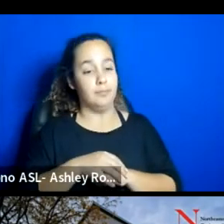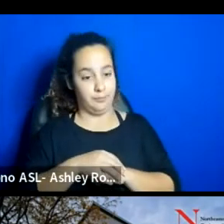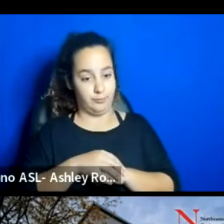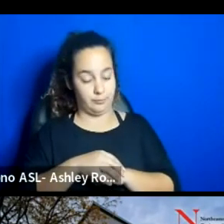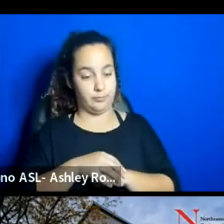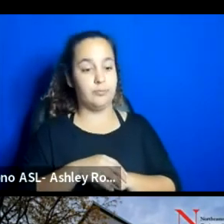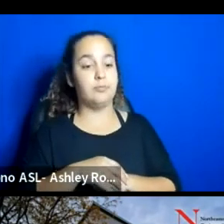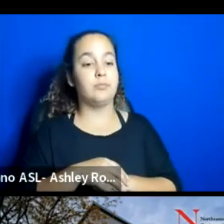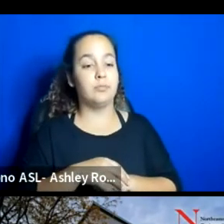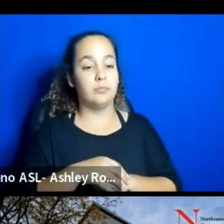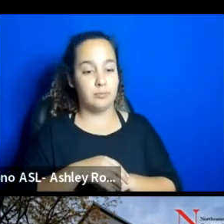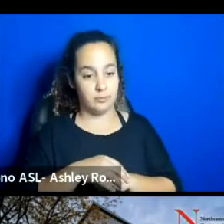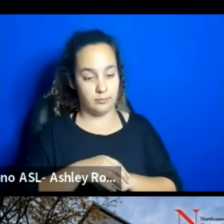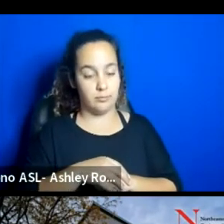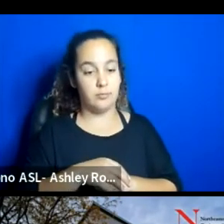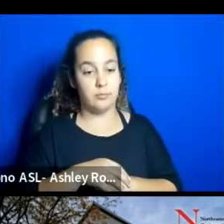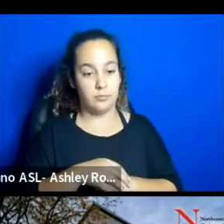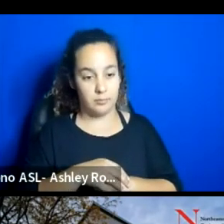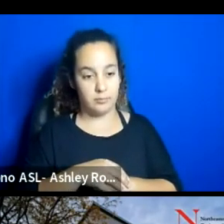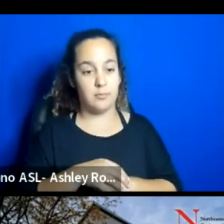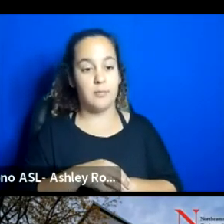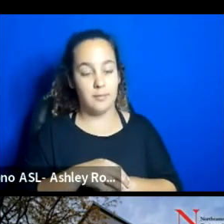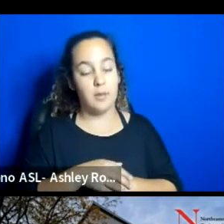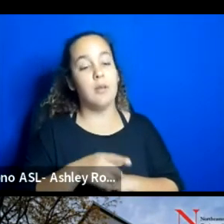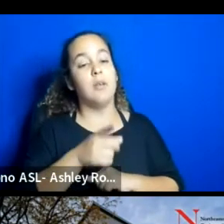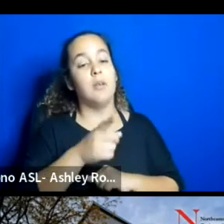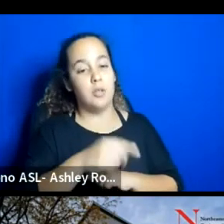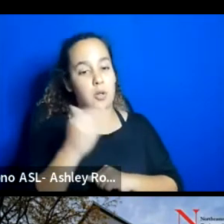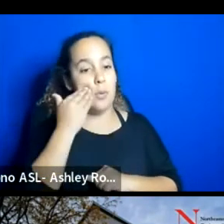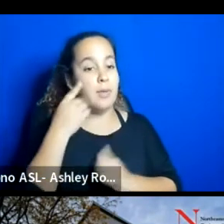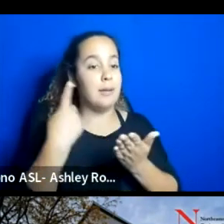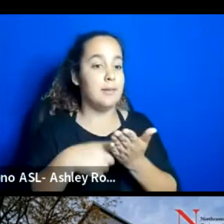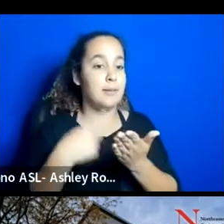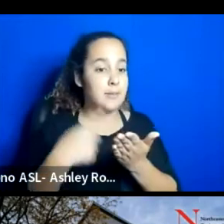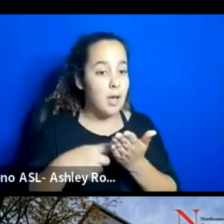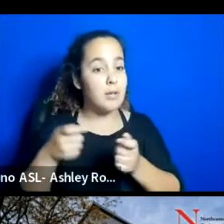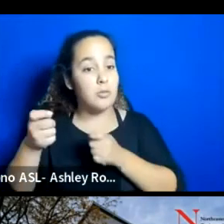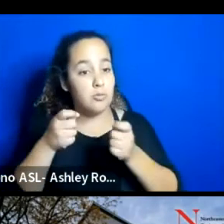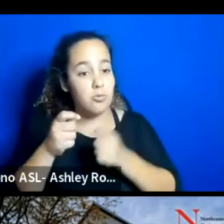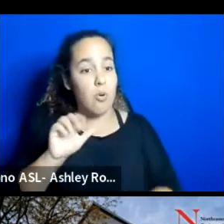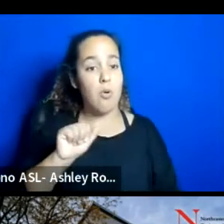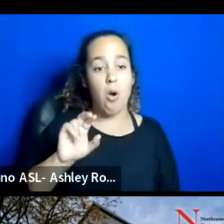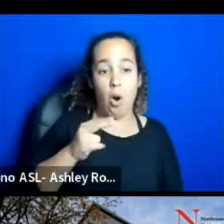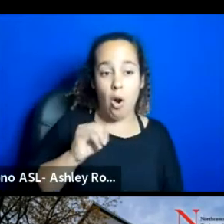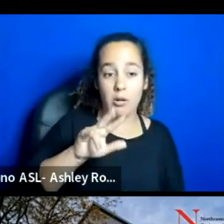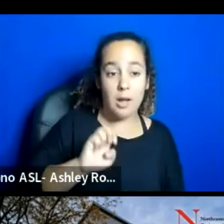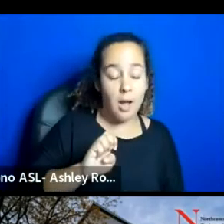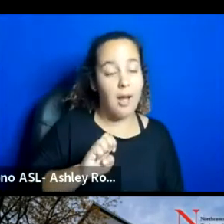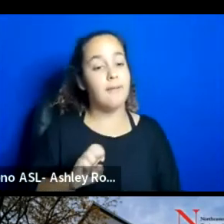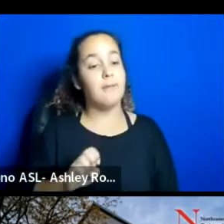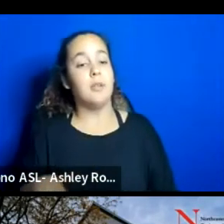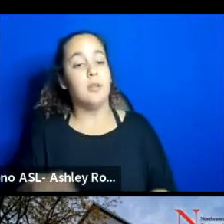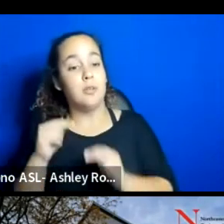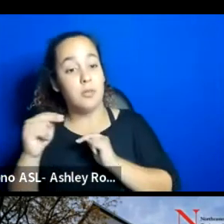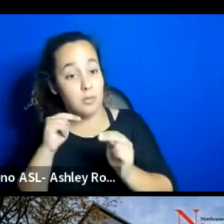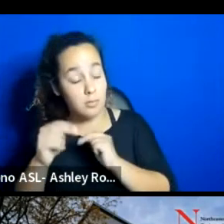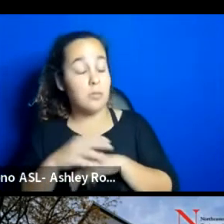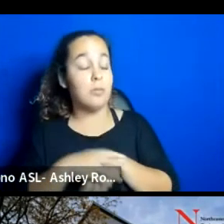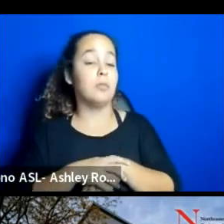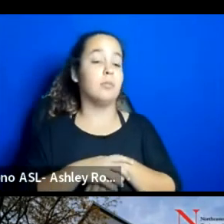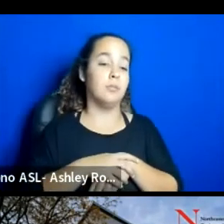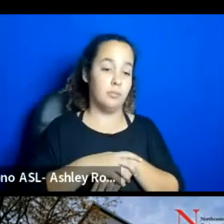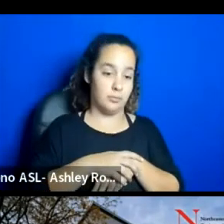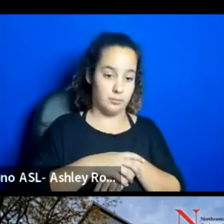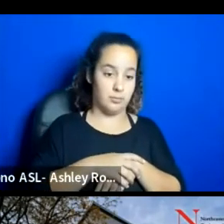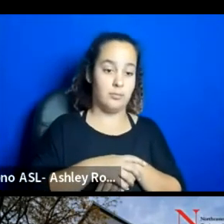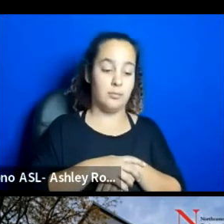and the rituals through which they were discussed, controlled, archived, negotiated, operationalized, and